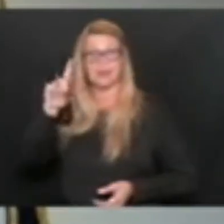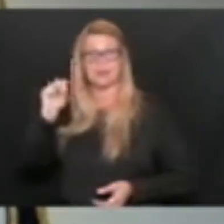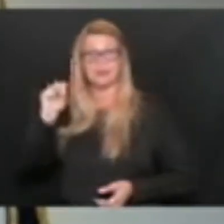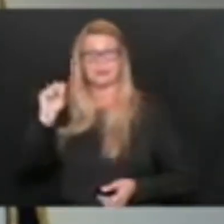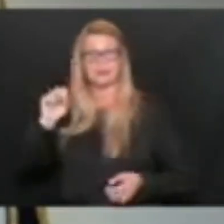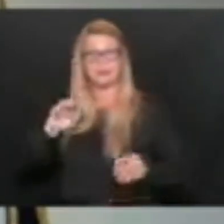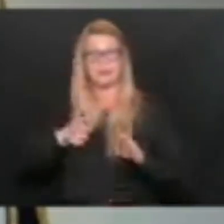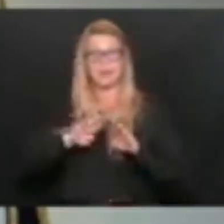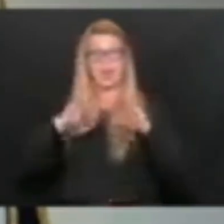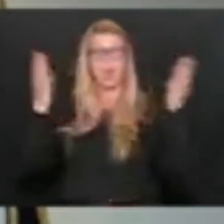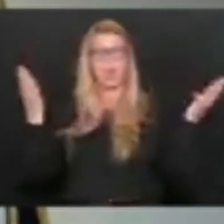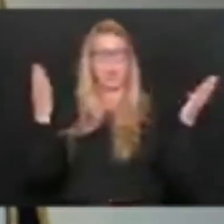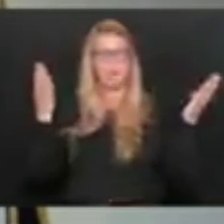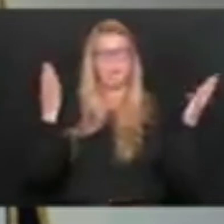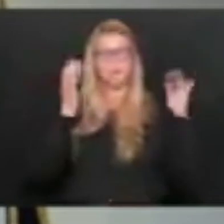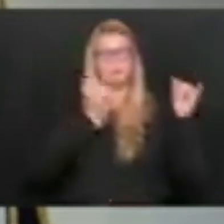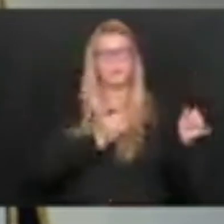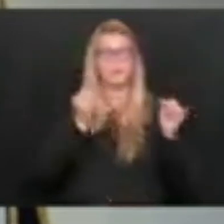I'm sorry.